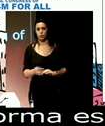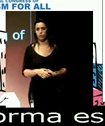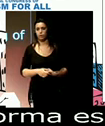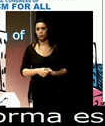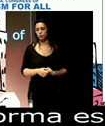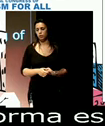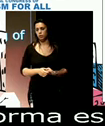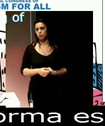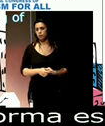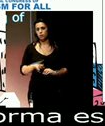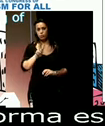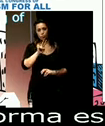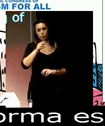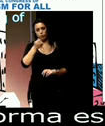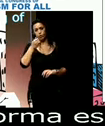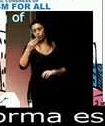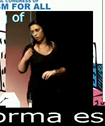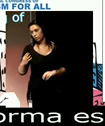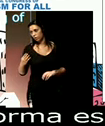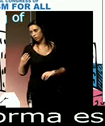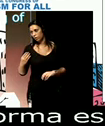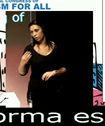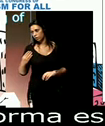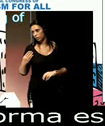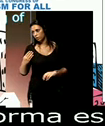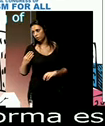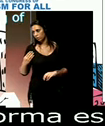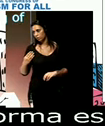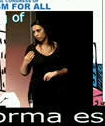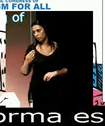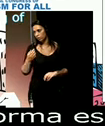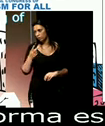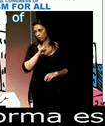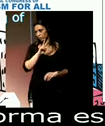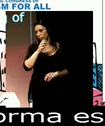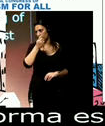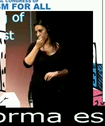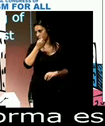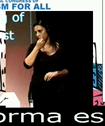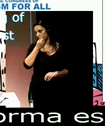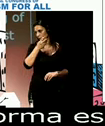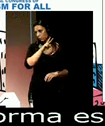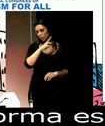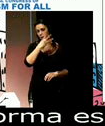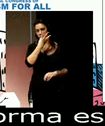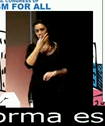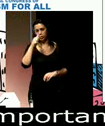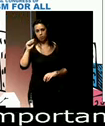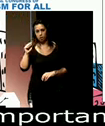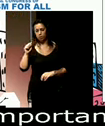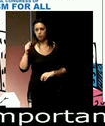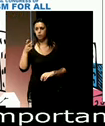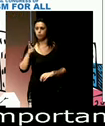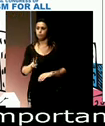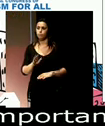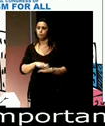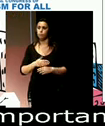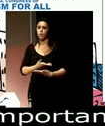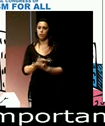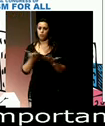to all the tourist facilities. Another tool is a transparent accessibility. What